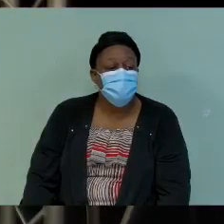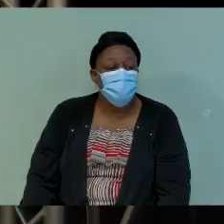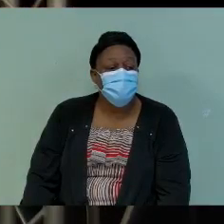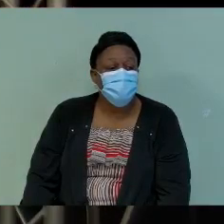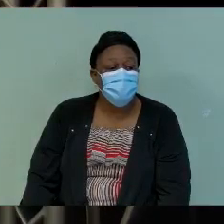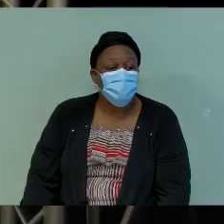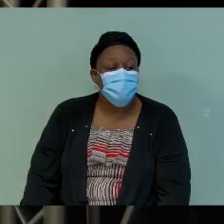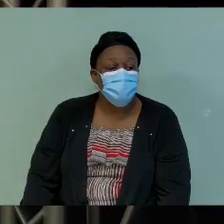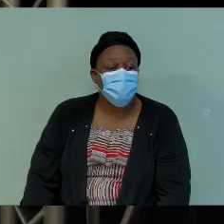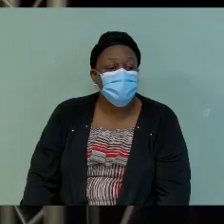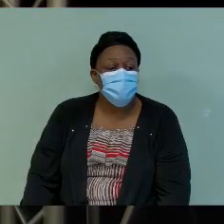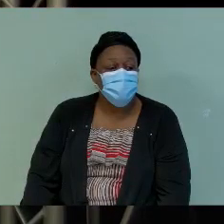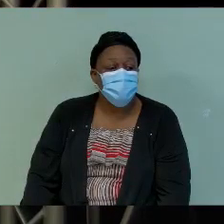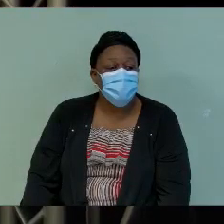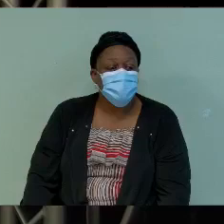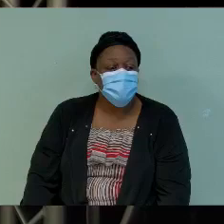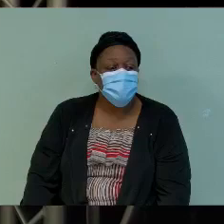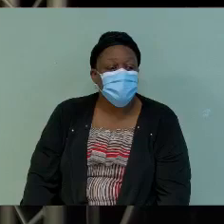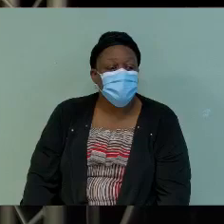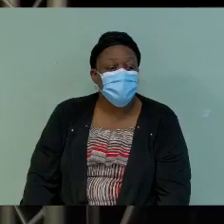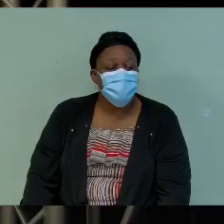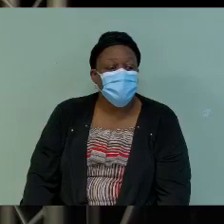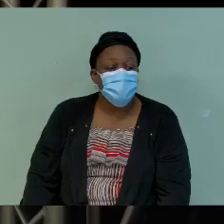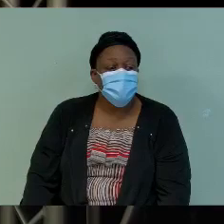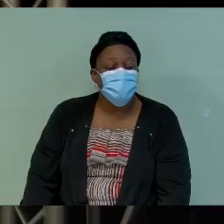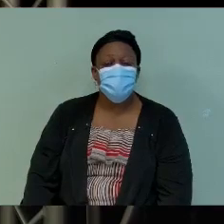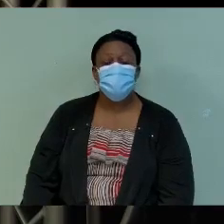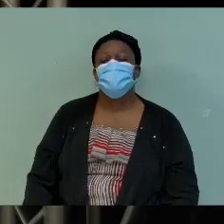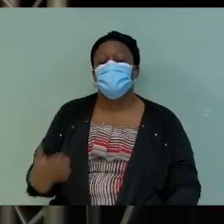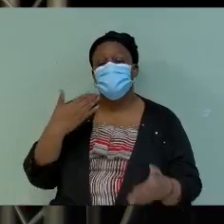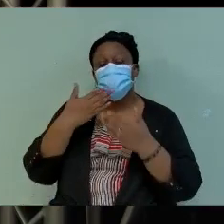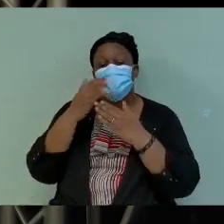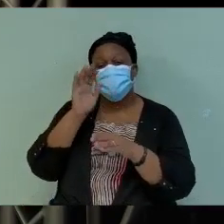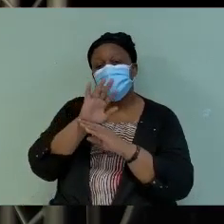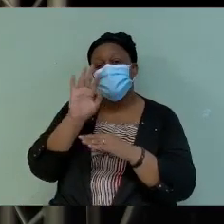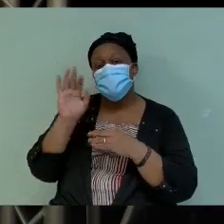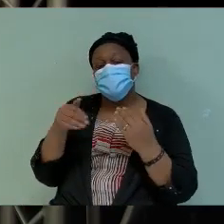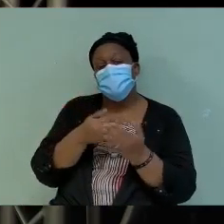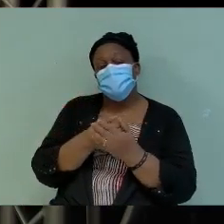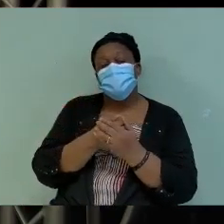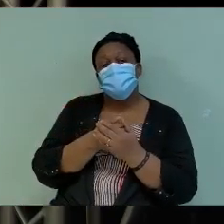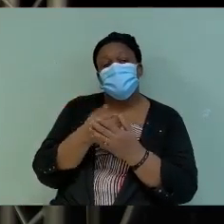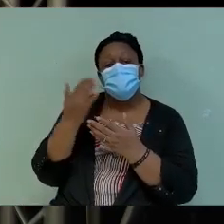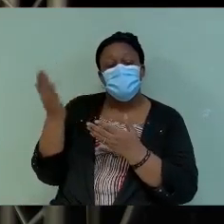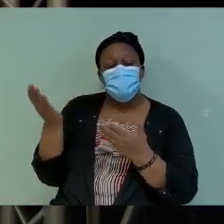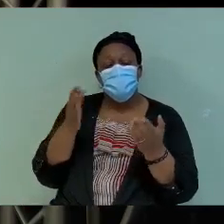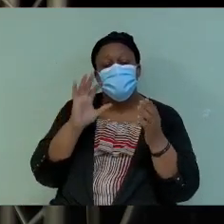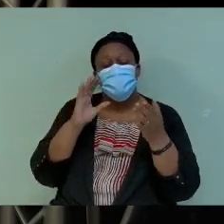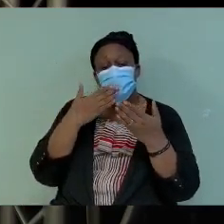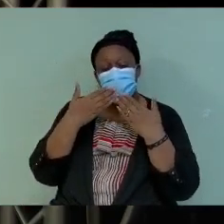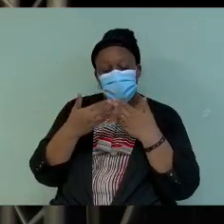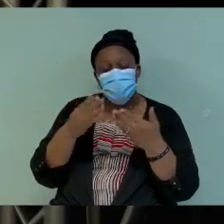Good afternoon, all. Thank you for joining us this good Sunday afternoon, 26th of April,